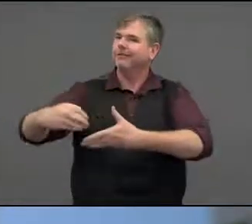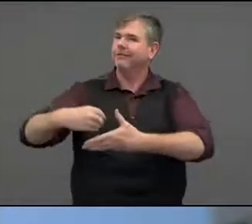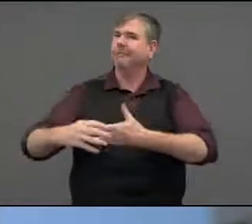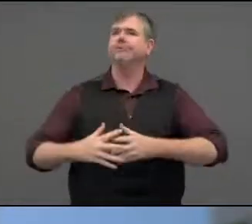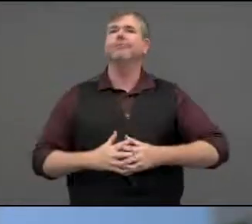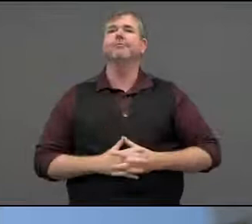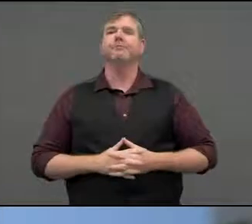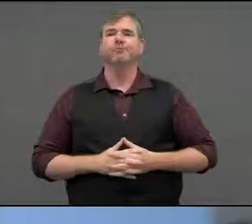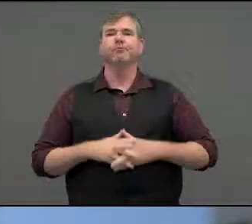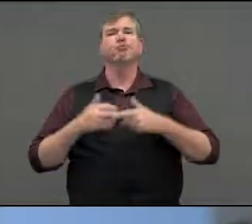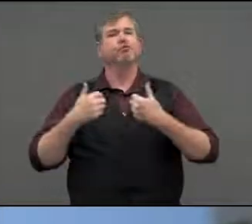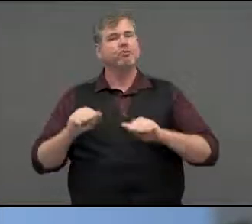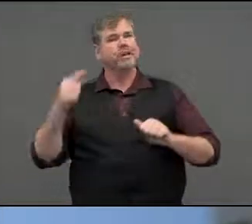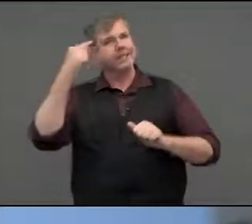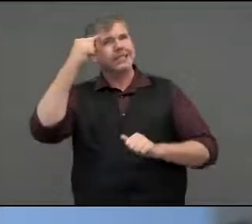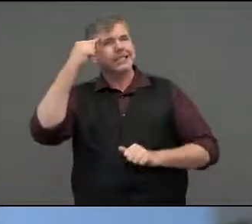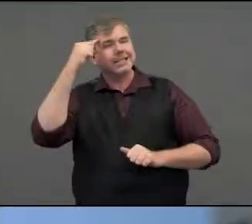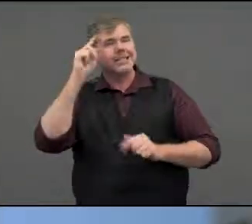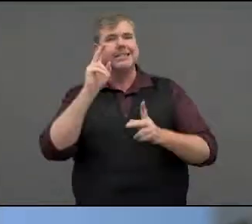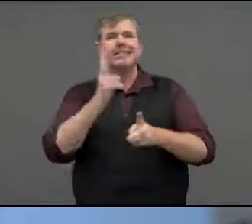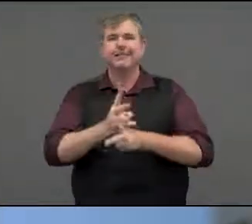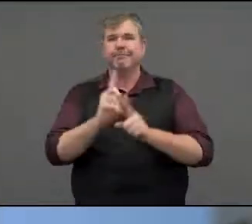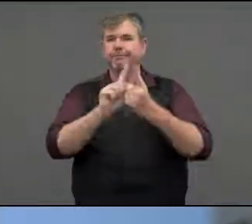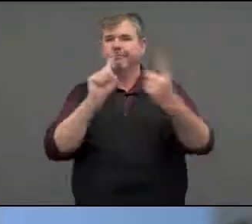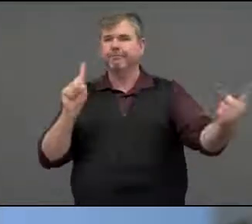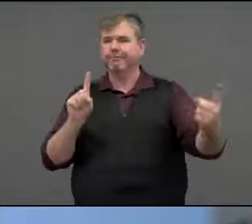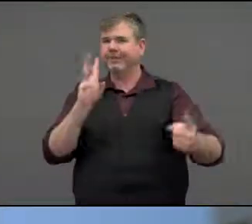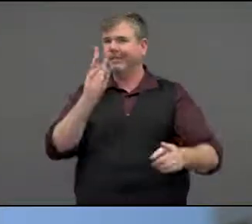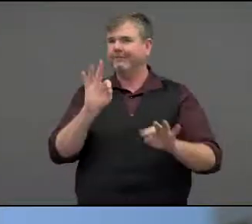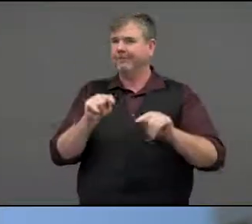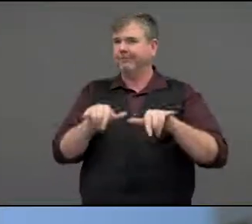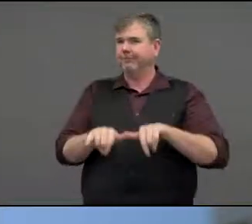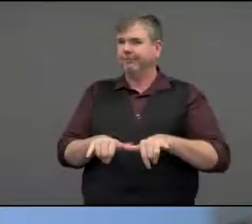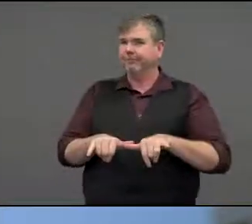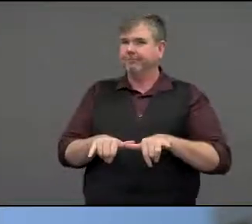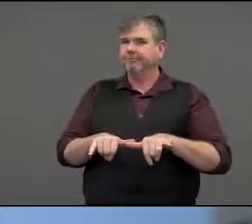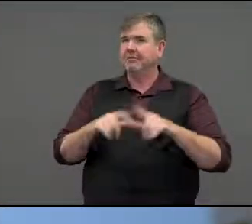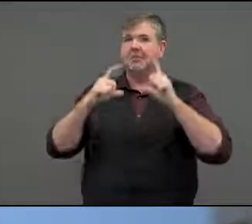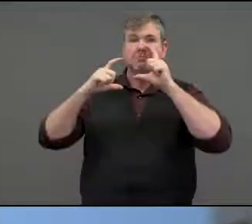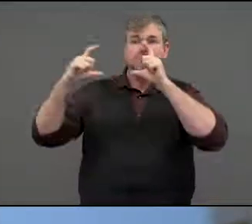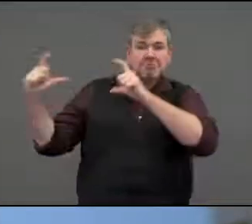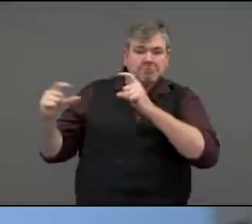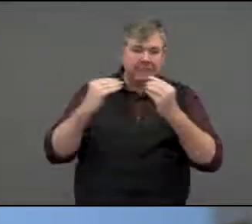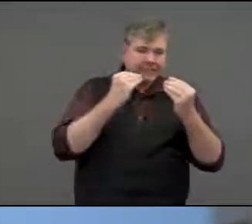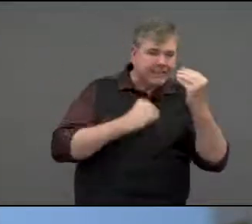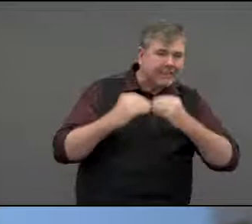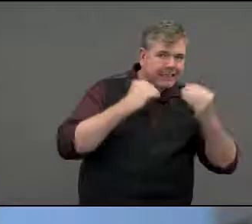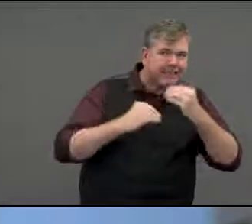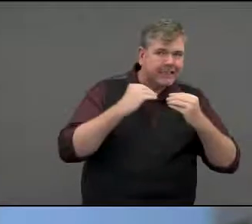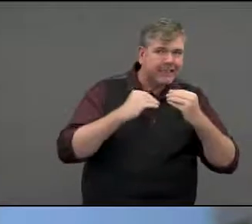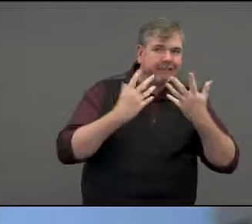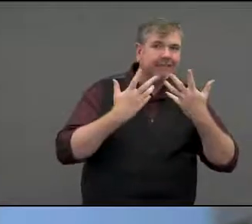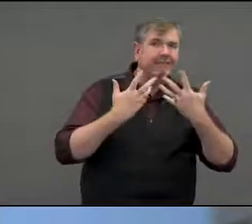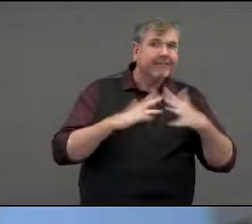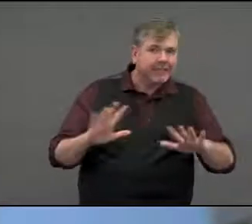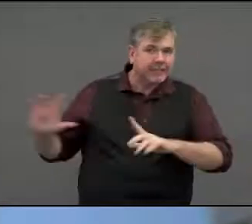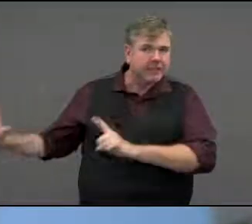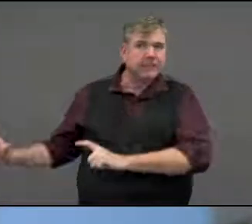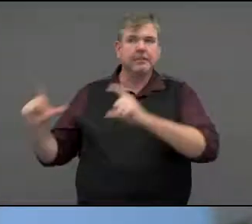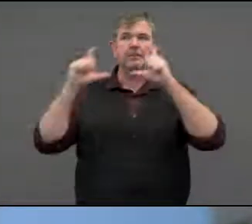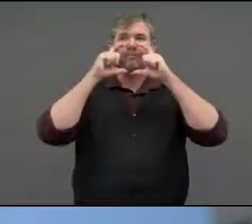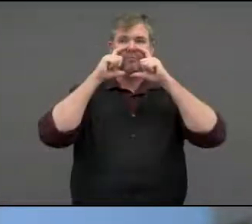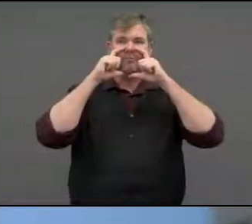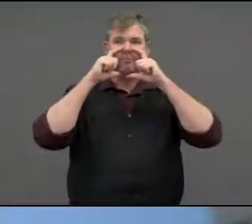when you're eating, your mask's not on. And we're starting to see, or we have seen, that masks are a big deterrent for spreading COVID-19.